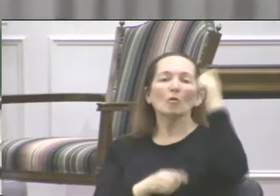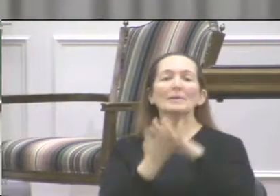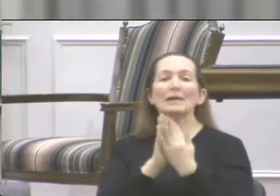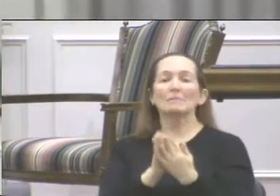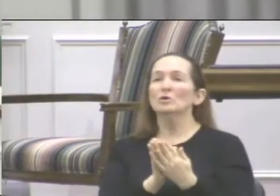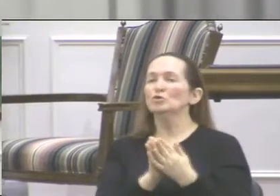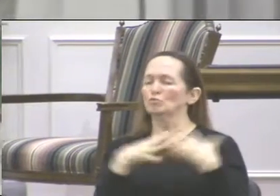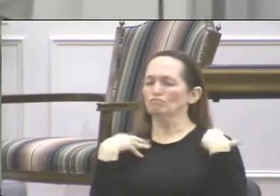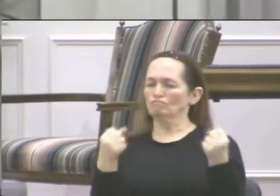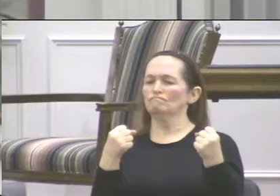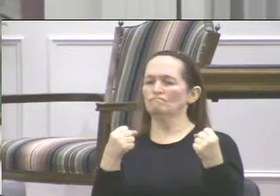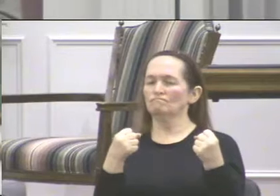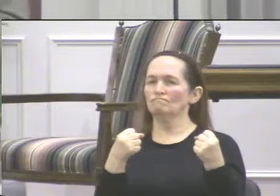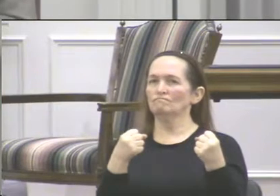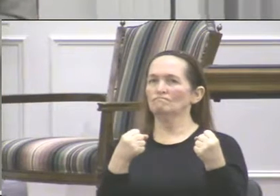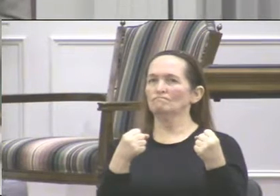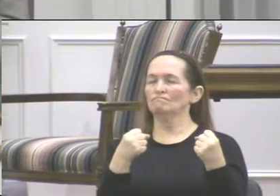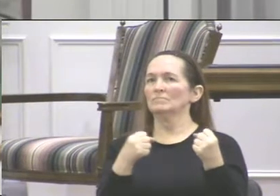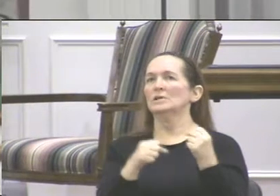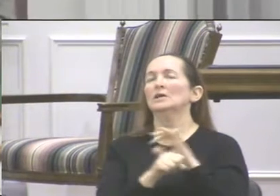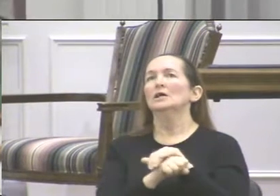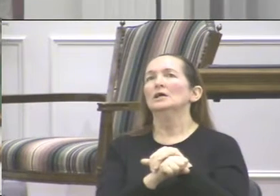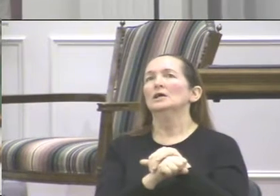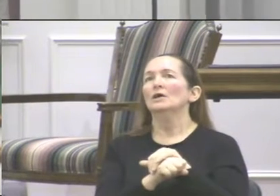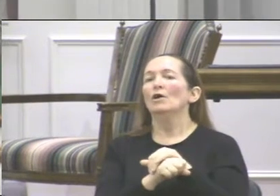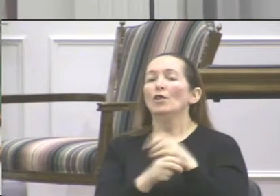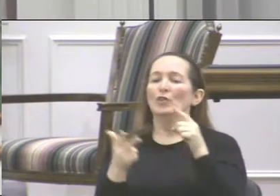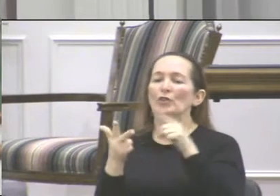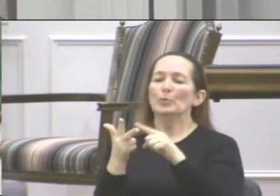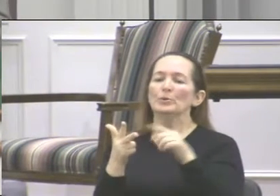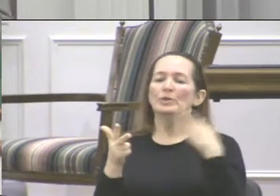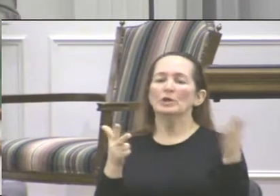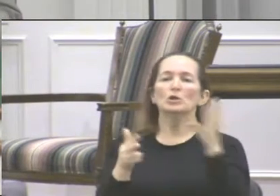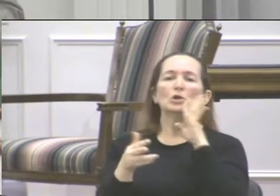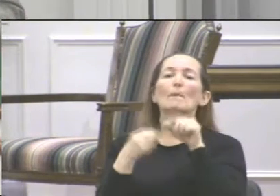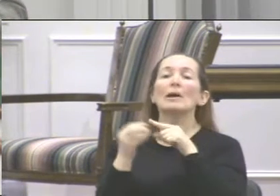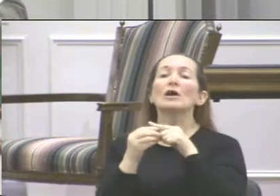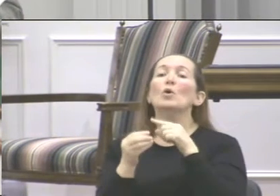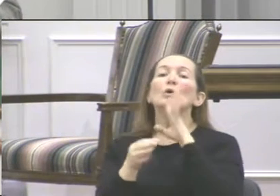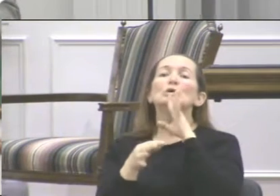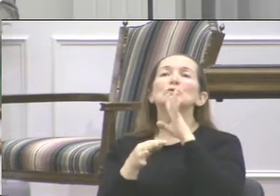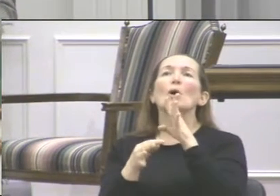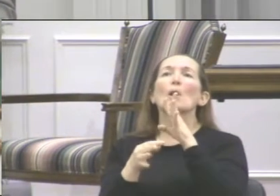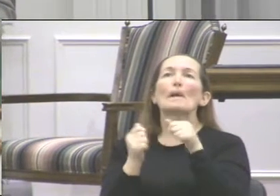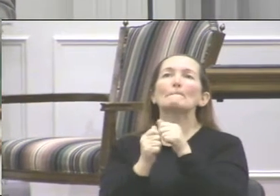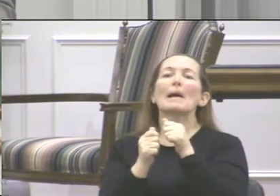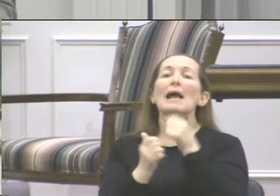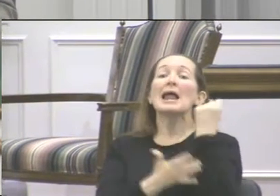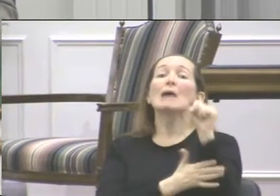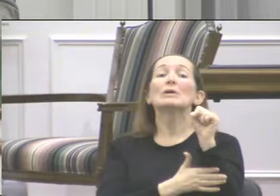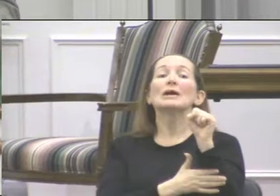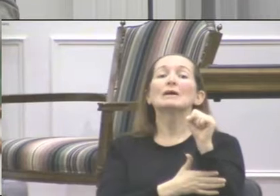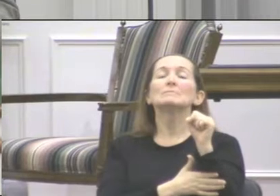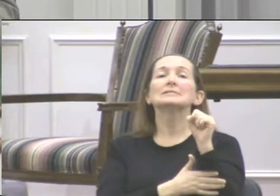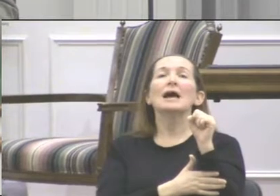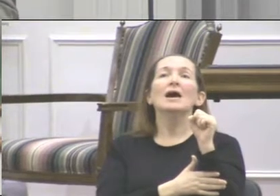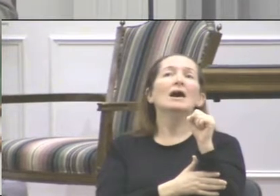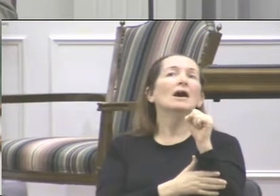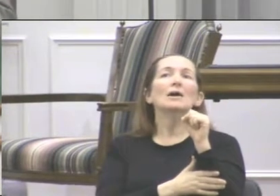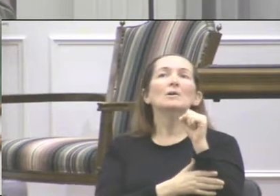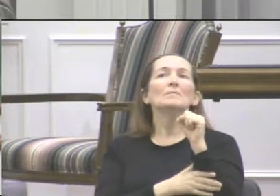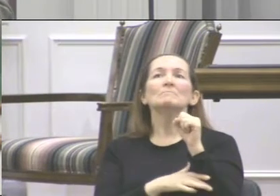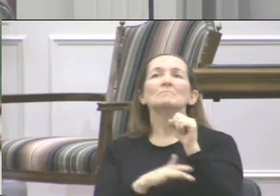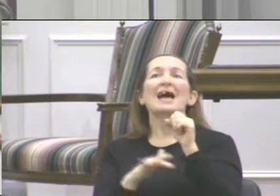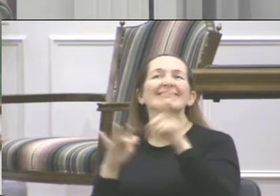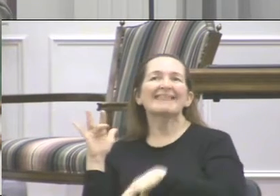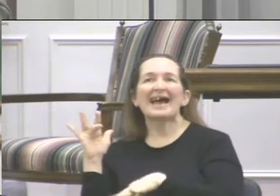So very quickly, the third thing I want to draw here builds on that, and I want to look at Abraham's lack of faith for just a moment. We're told how